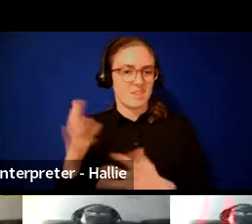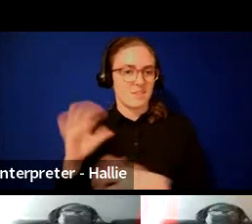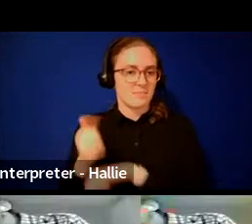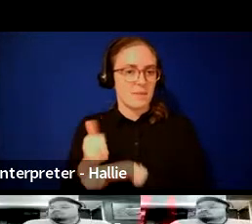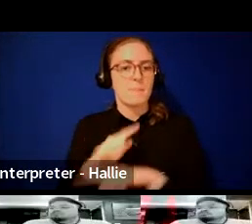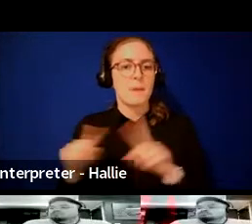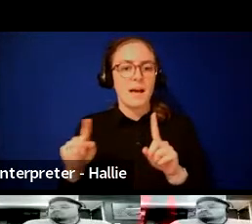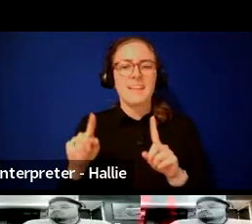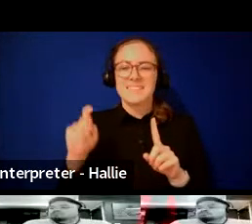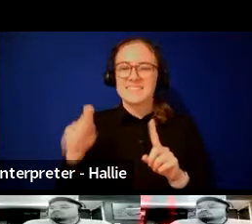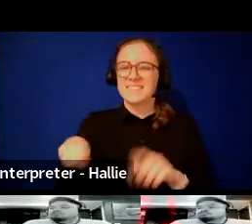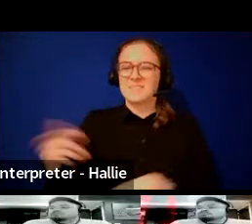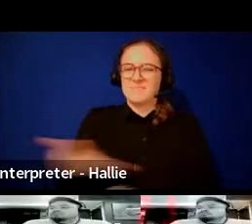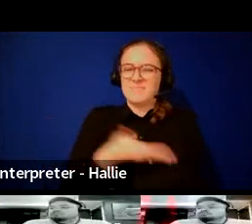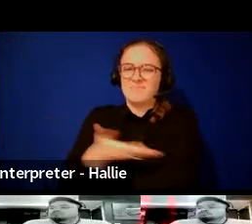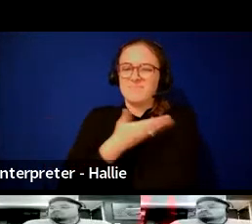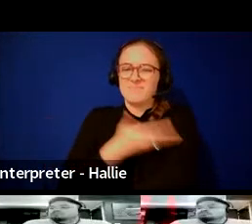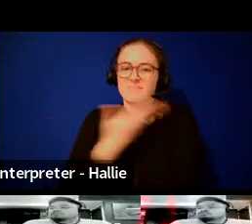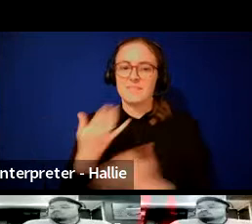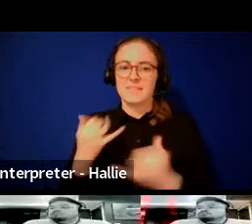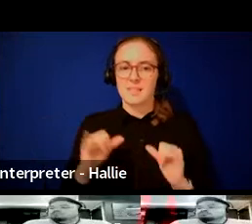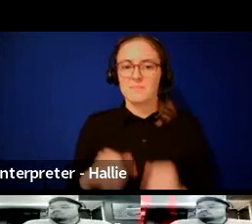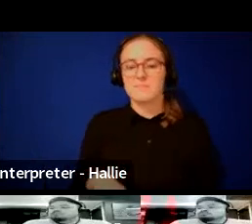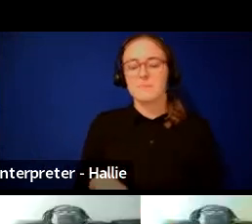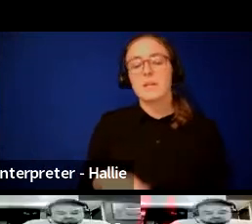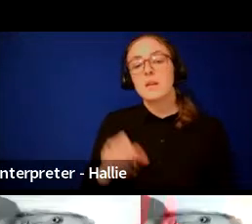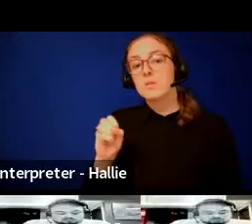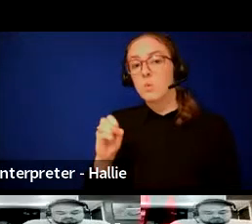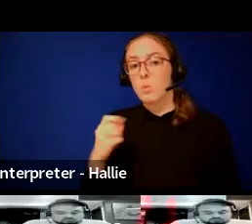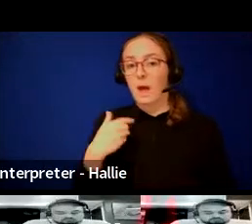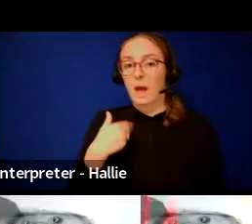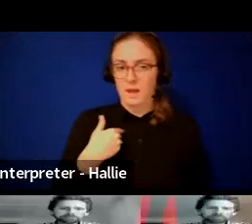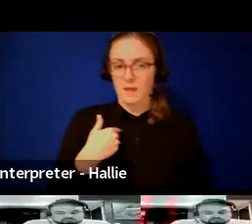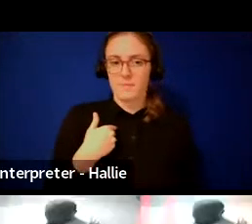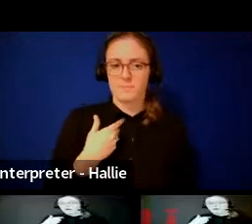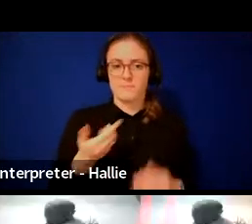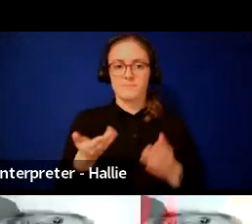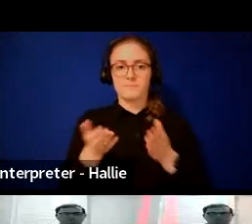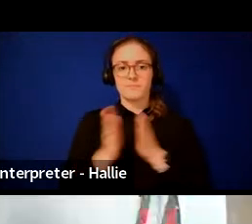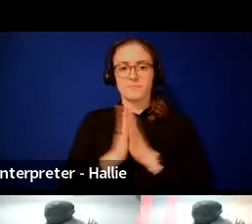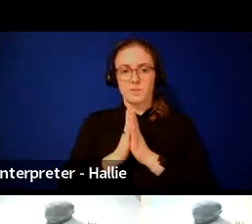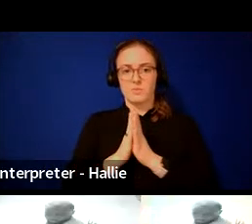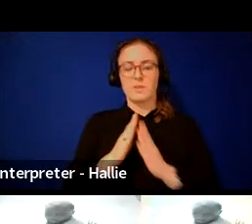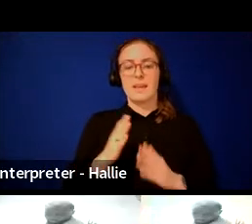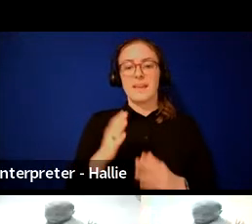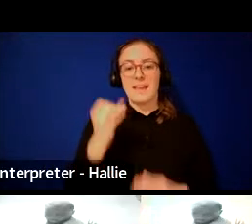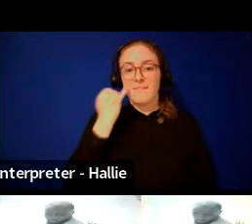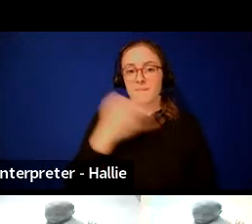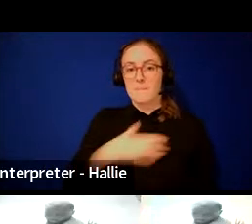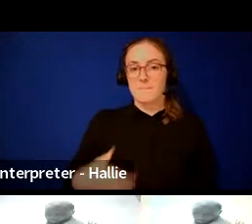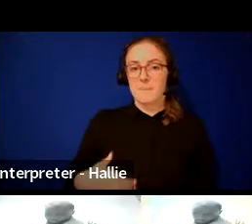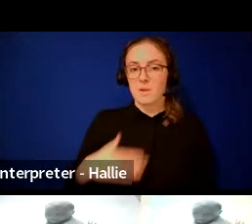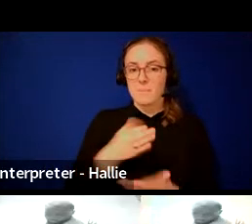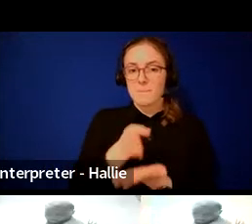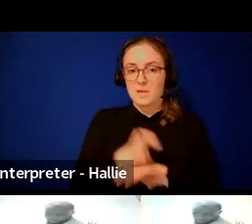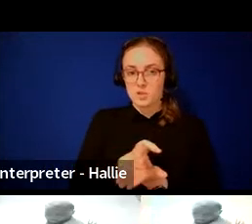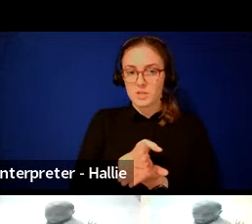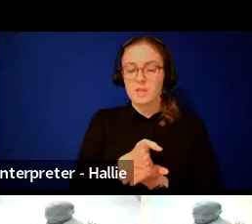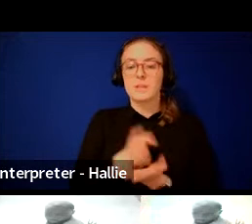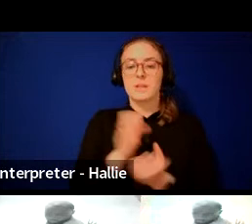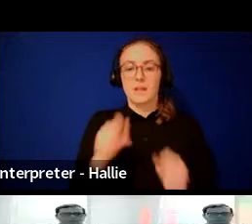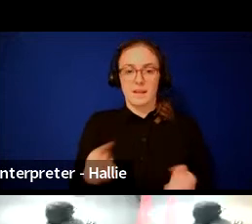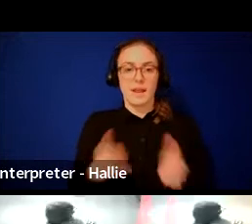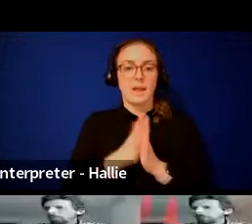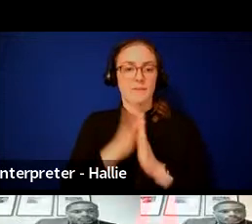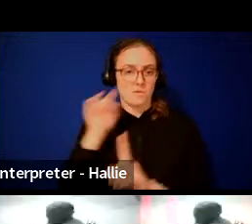it needs to be redone. So I'm asking in the mayor's budget, you can ask,